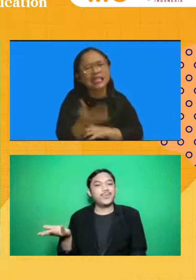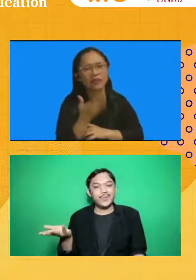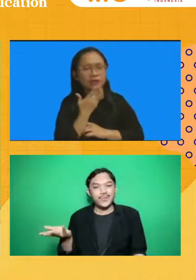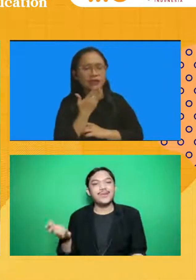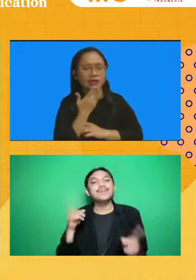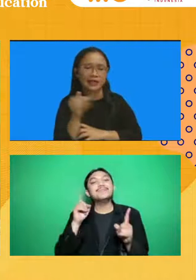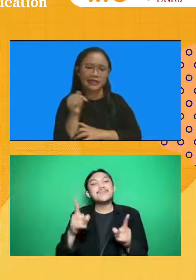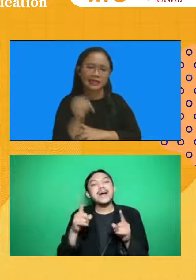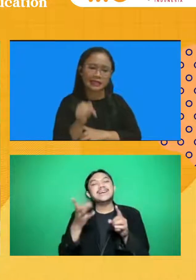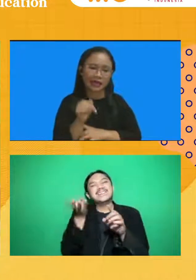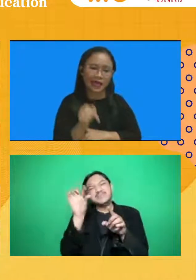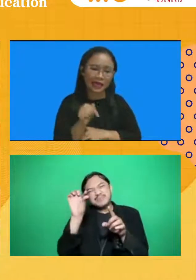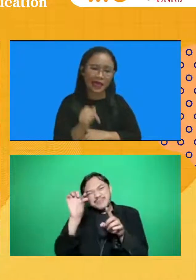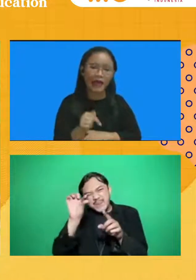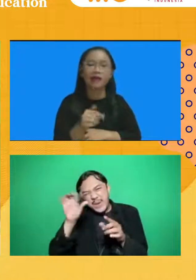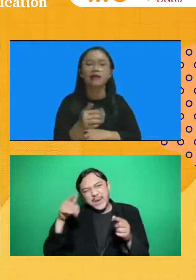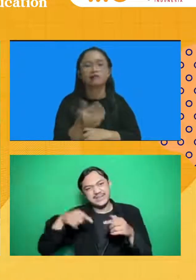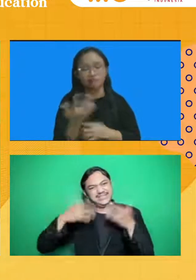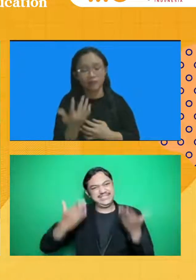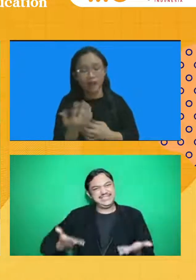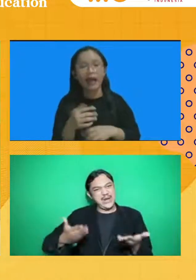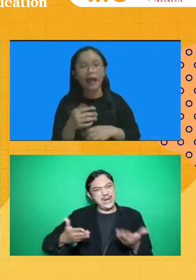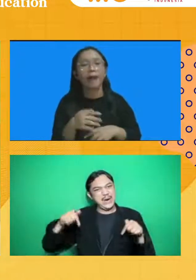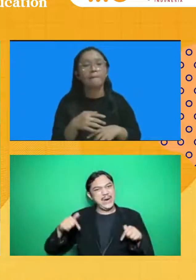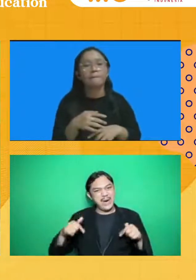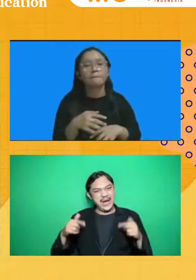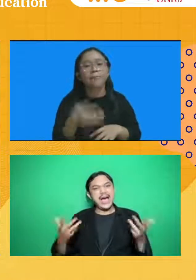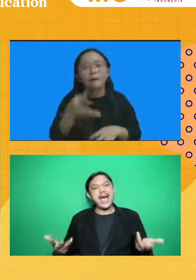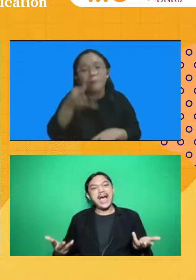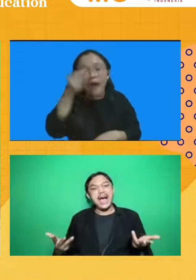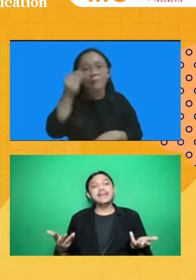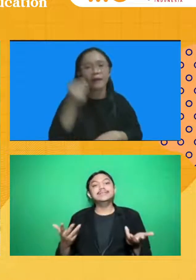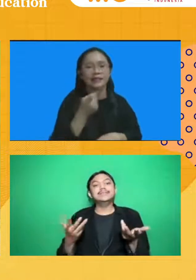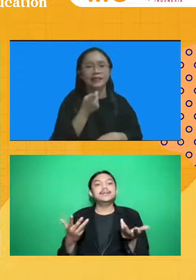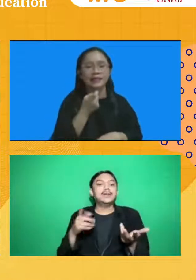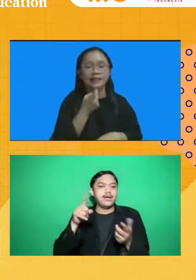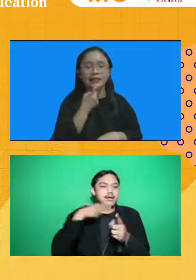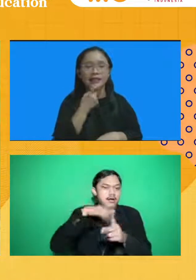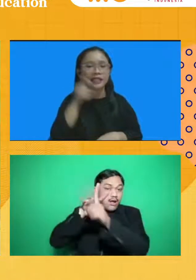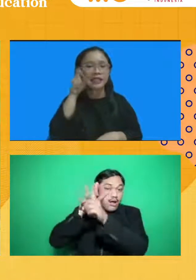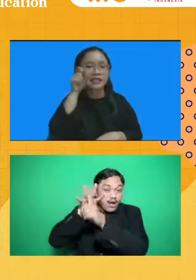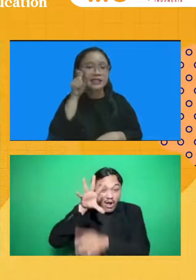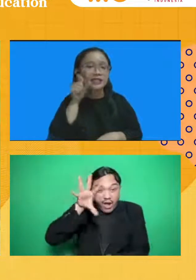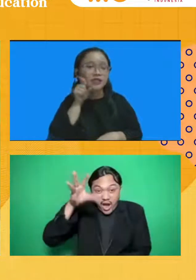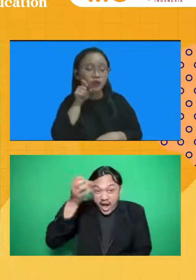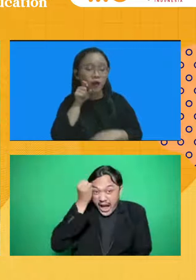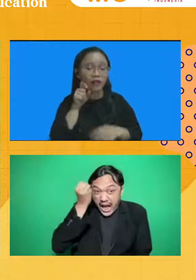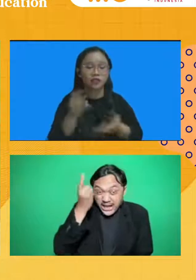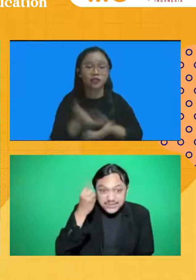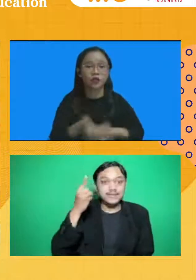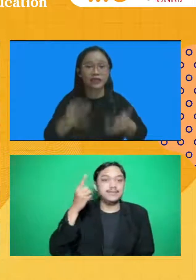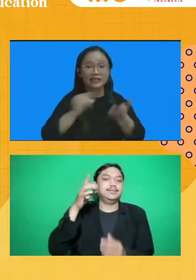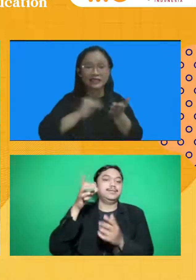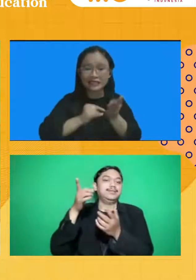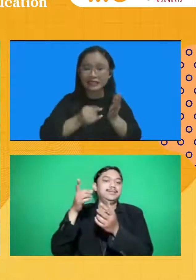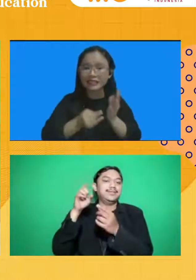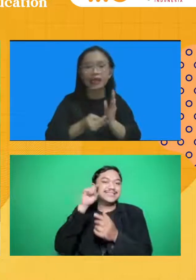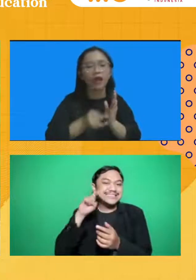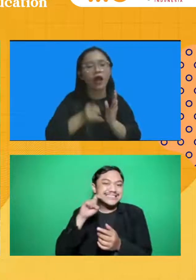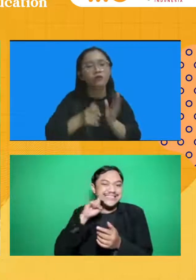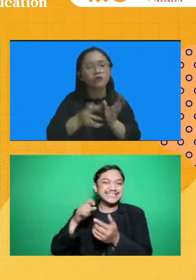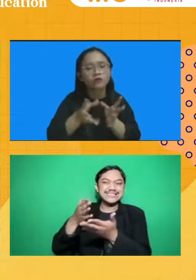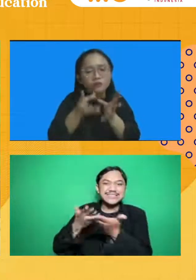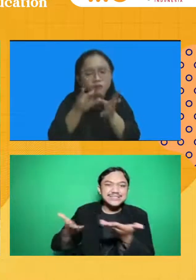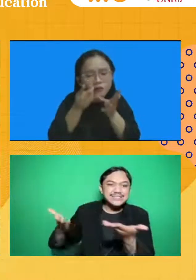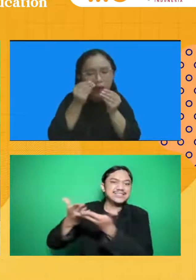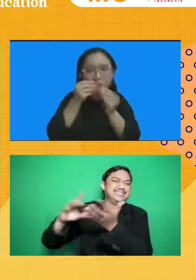in sexuality education is through the digital platforms. And you have to make sure that you use it safe, and